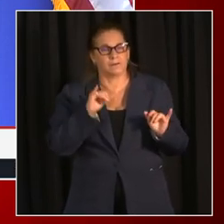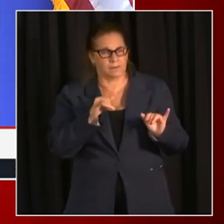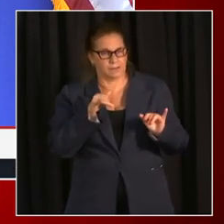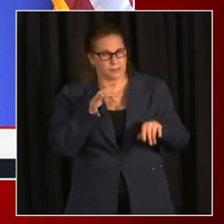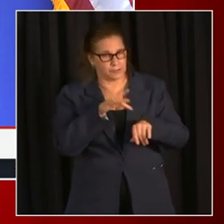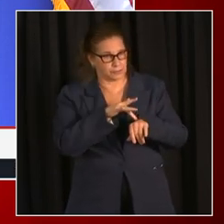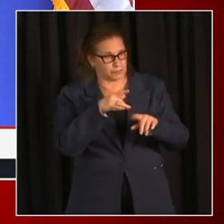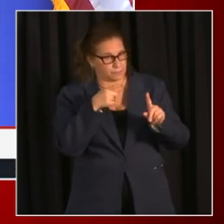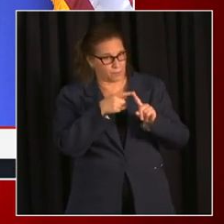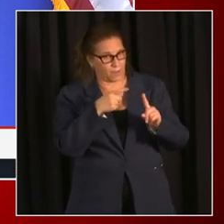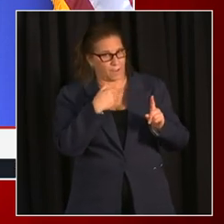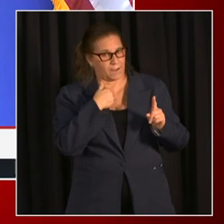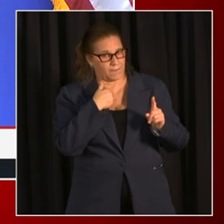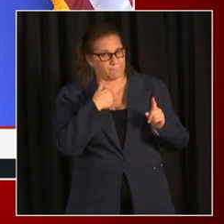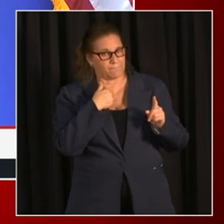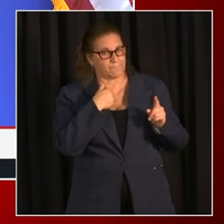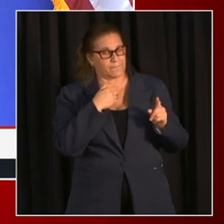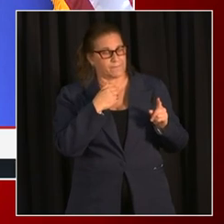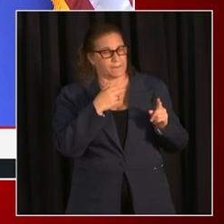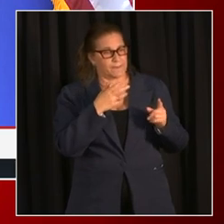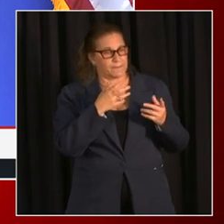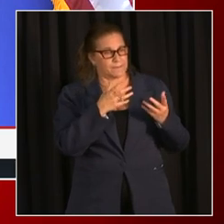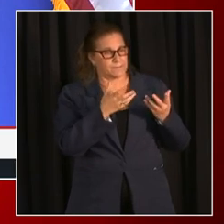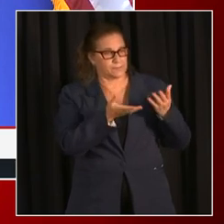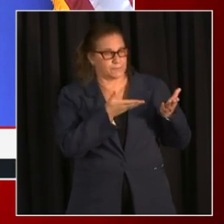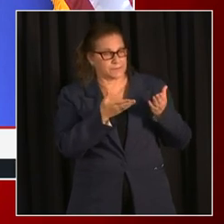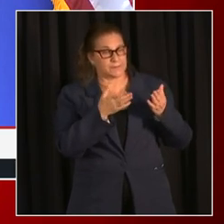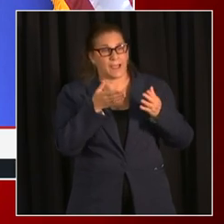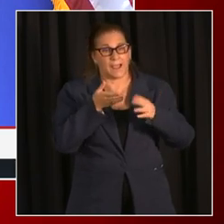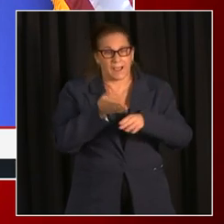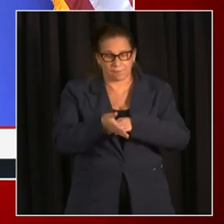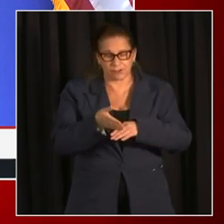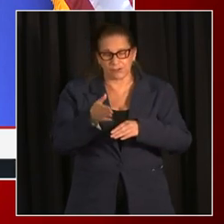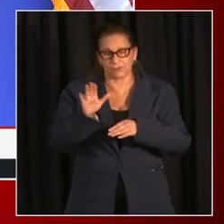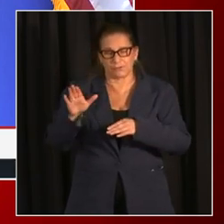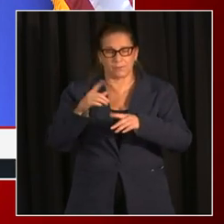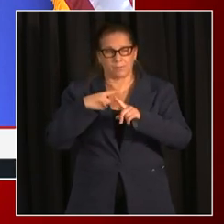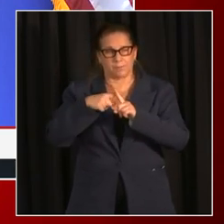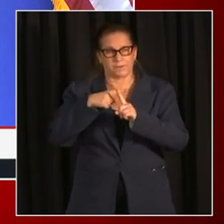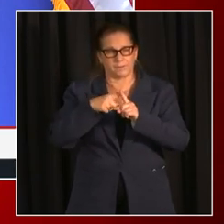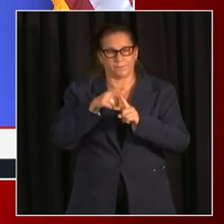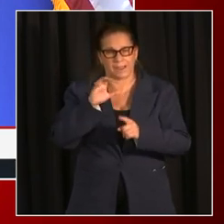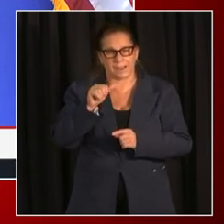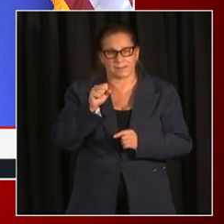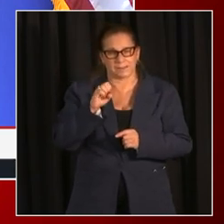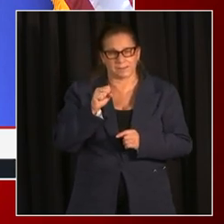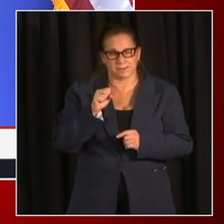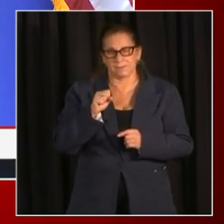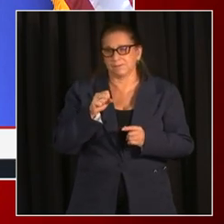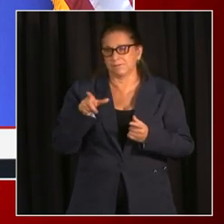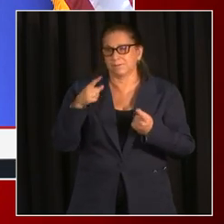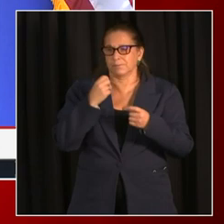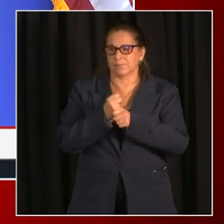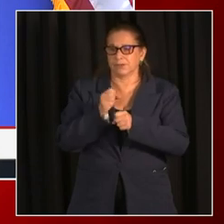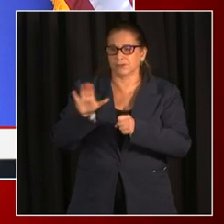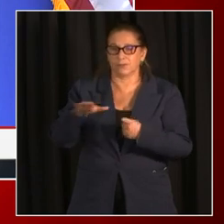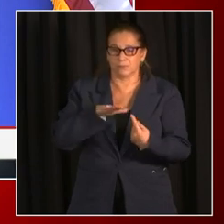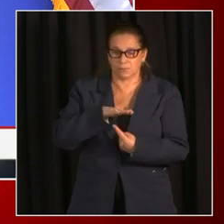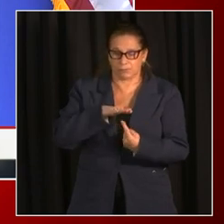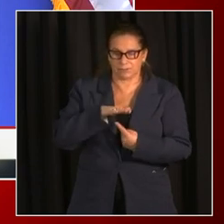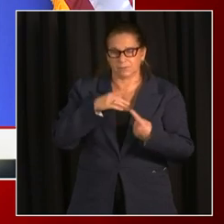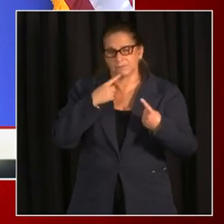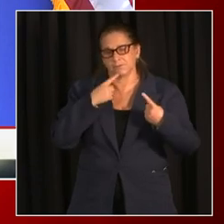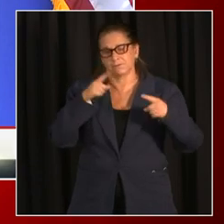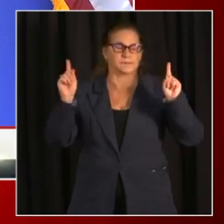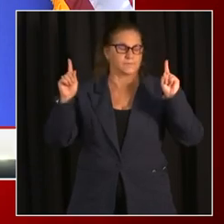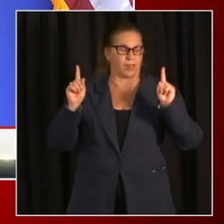that we have with both cases and contacts useful for making sure they have everything they need to isolate and quarantine successfully. And Mayor, a follow-up